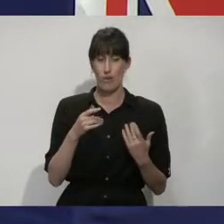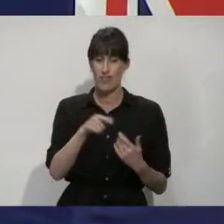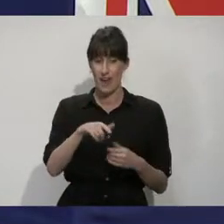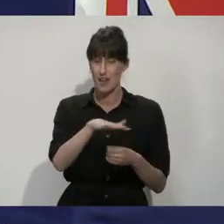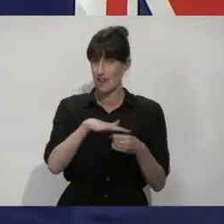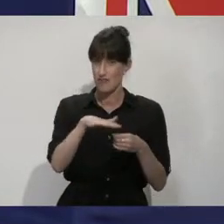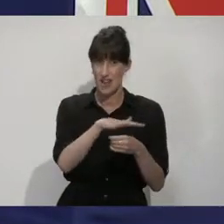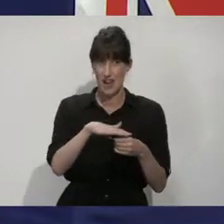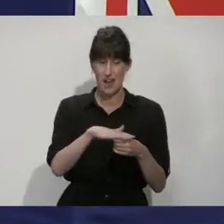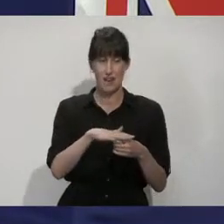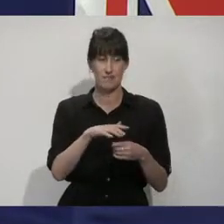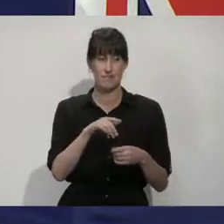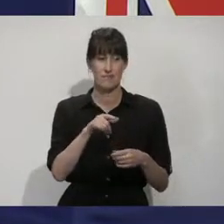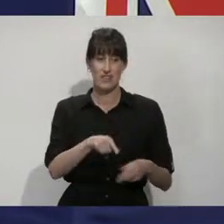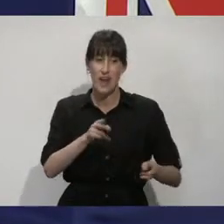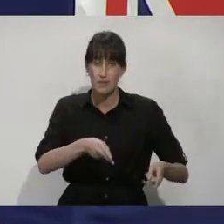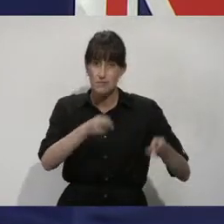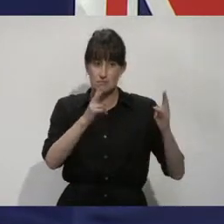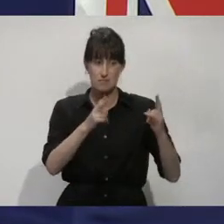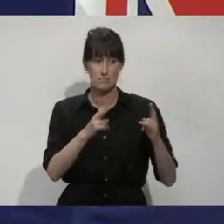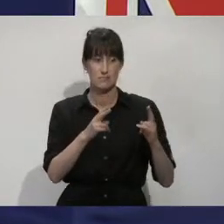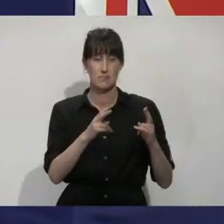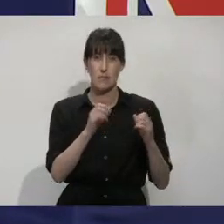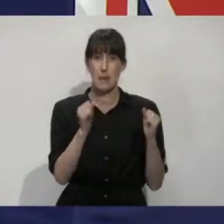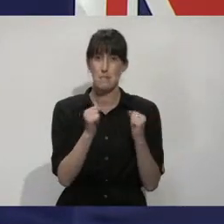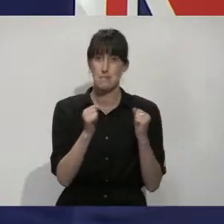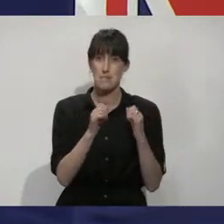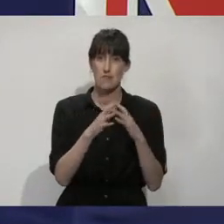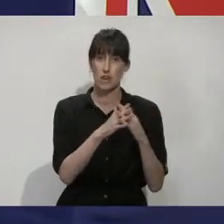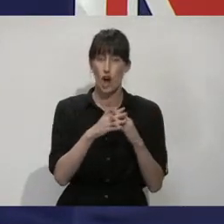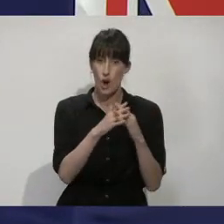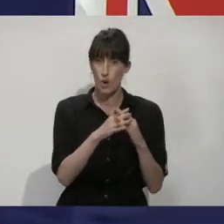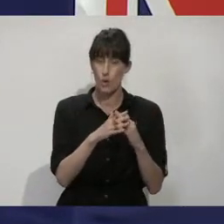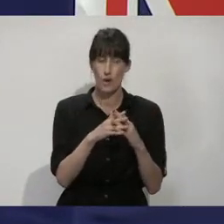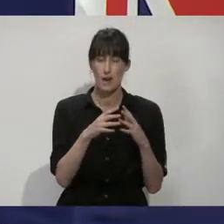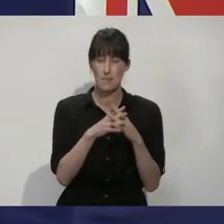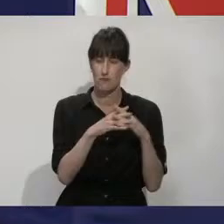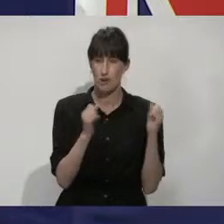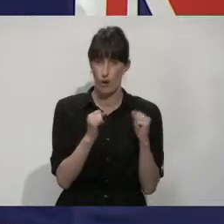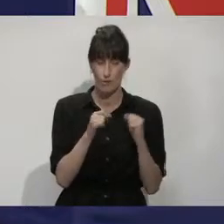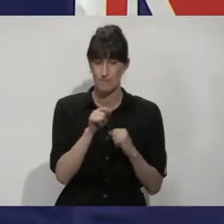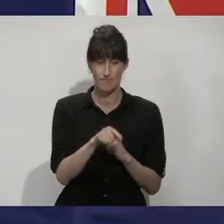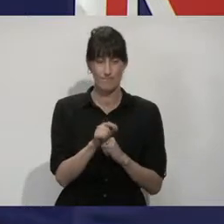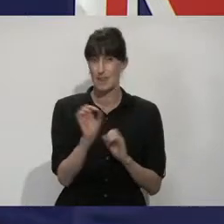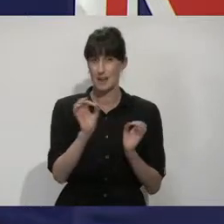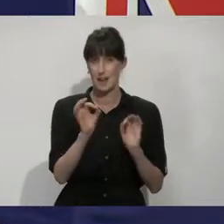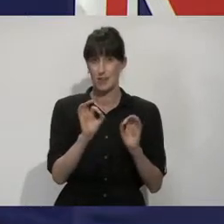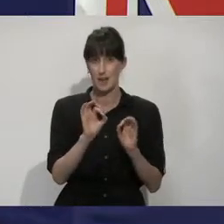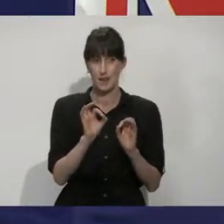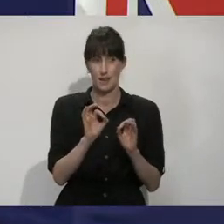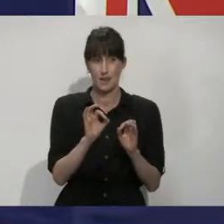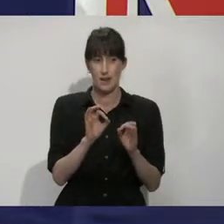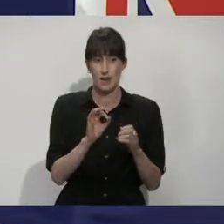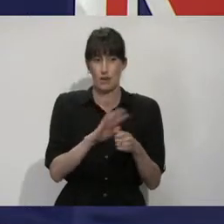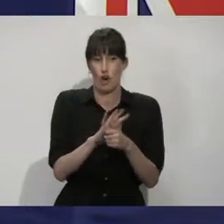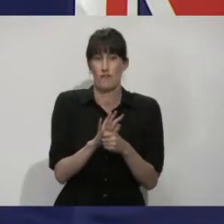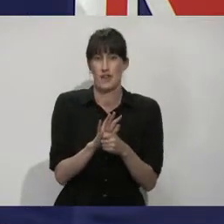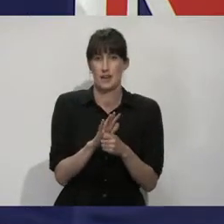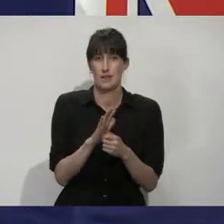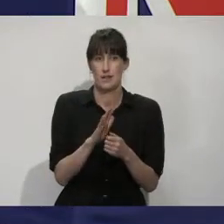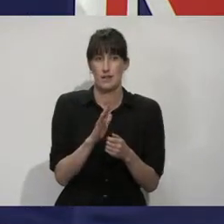chilled material packaging is a likely source of infection at this point. So the origin, the source of this